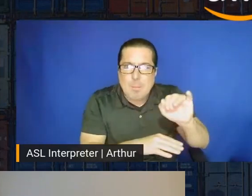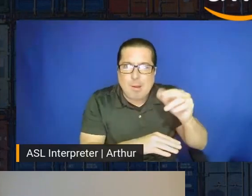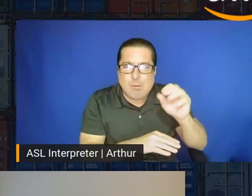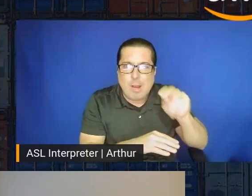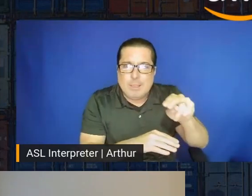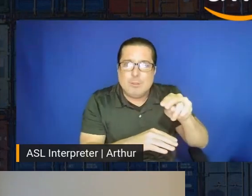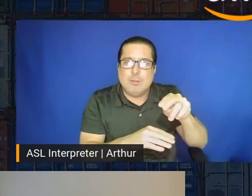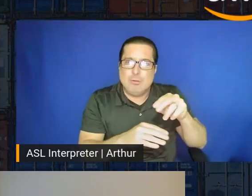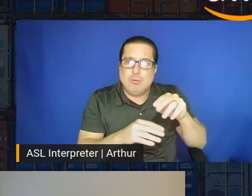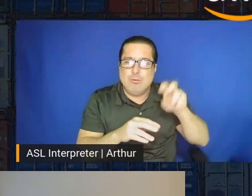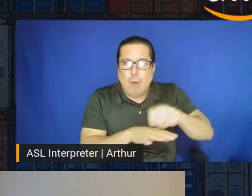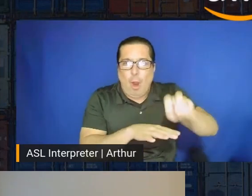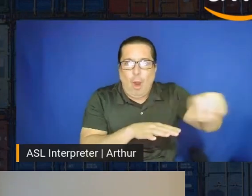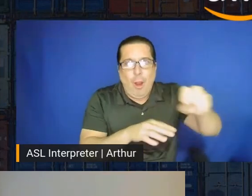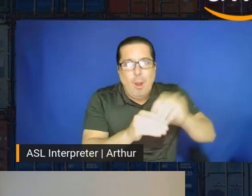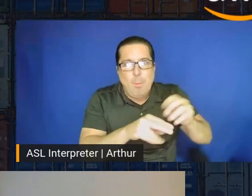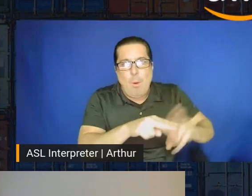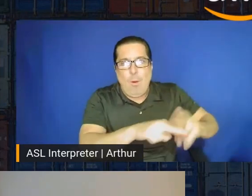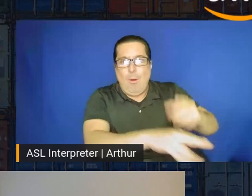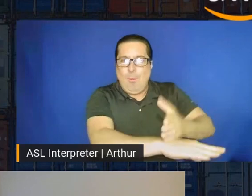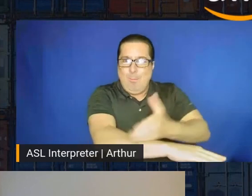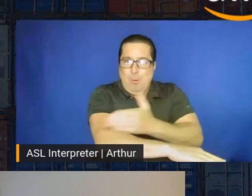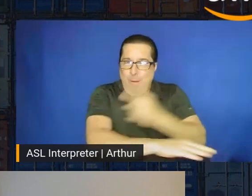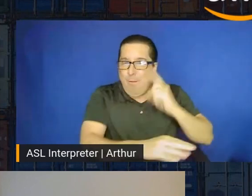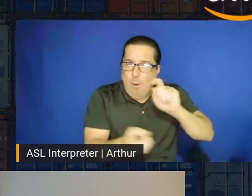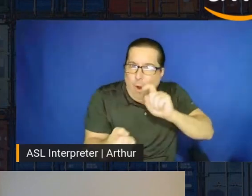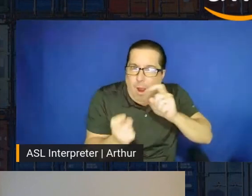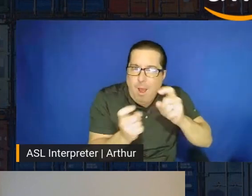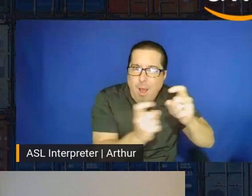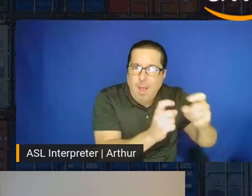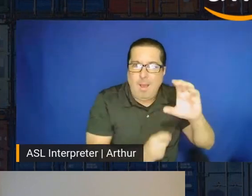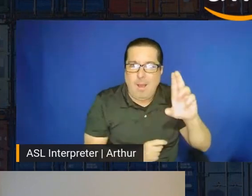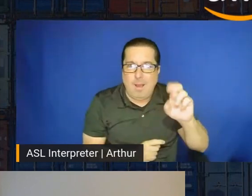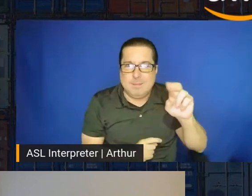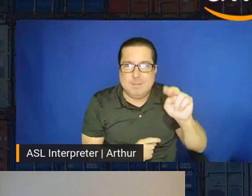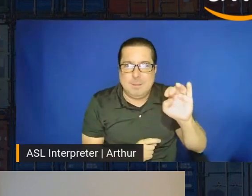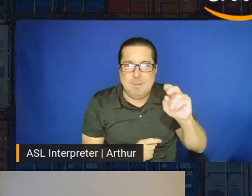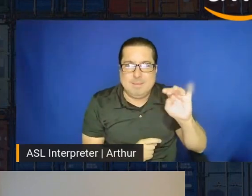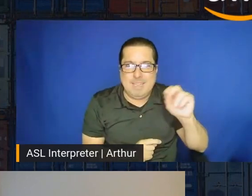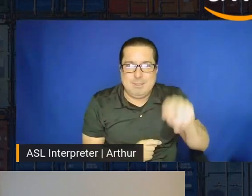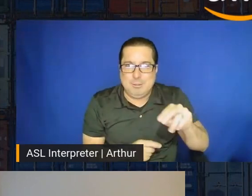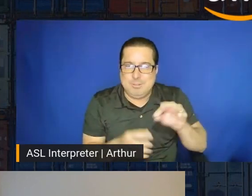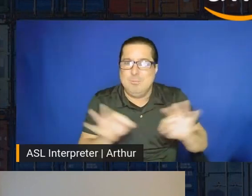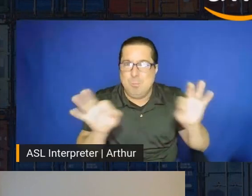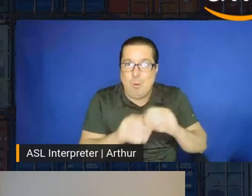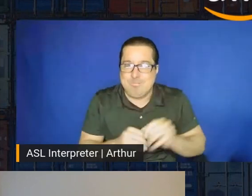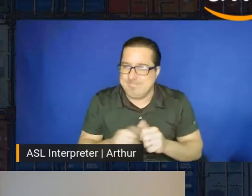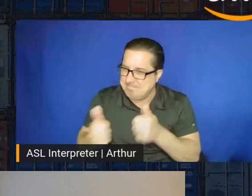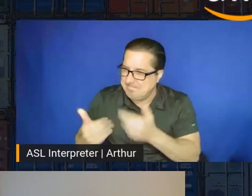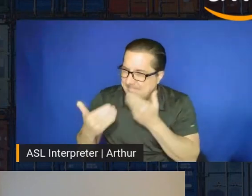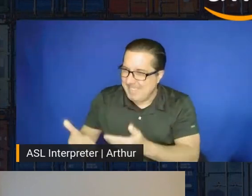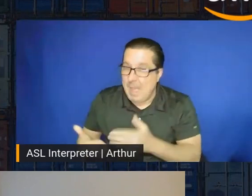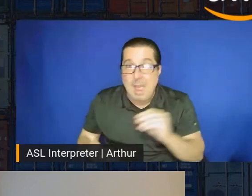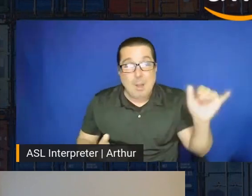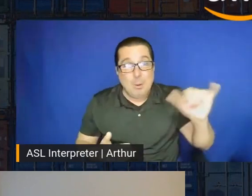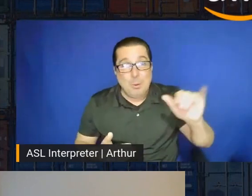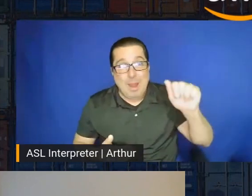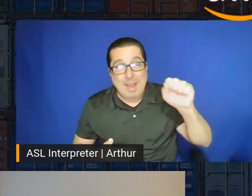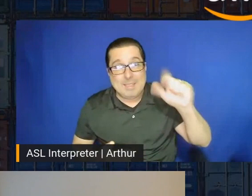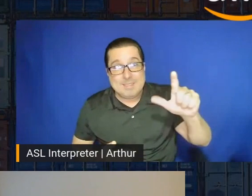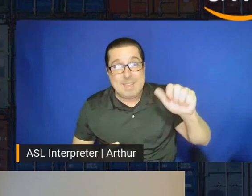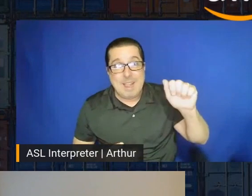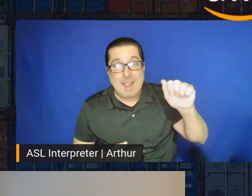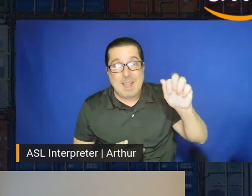well. Exciting. Thanks for joining us. Now, lastly, I want to do a quick shout out to our ASL interpreter,